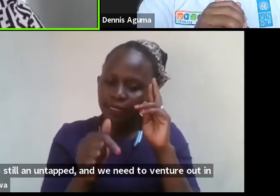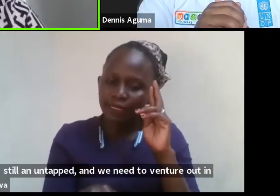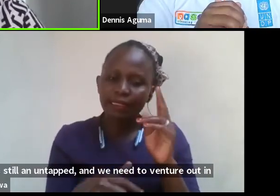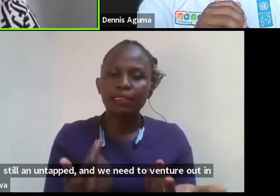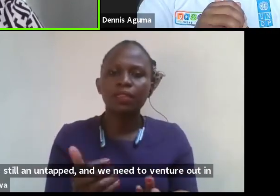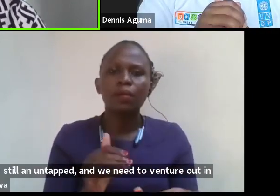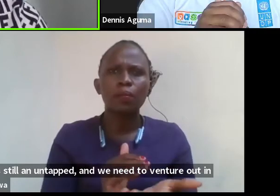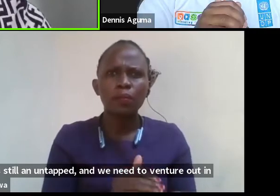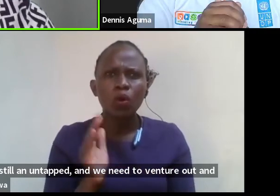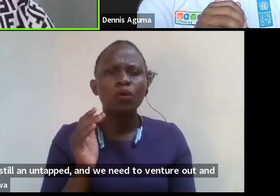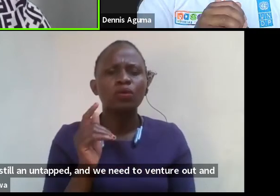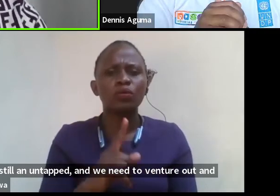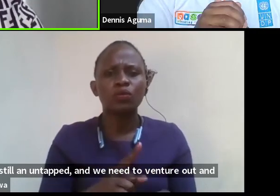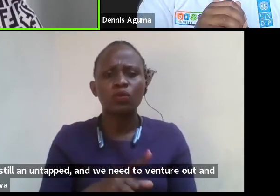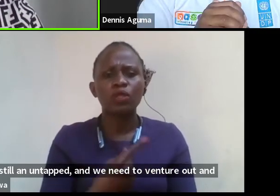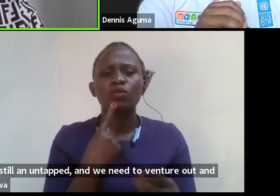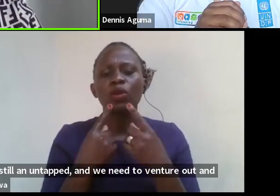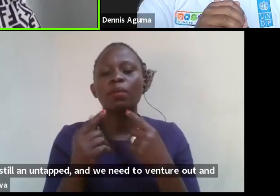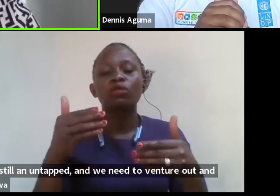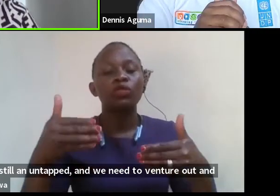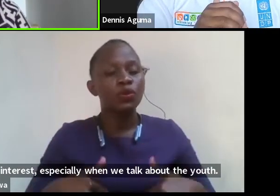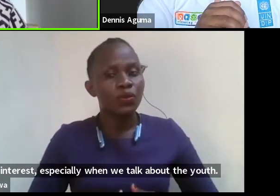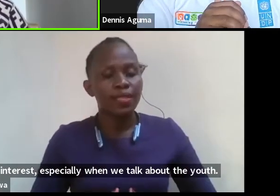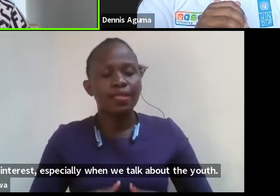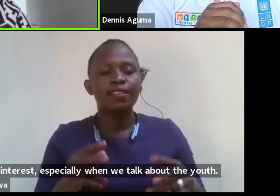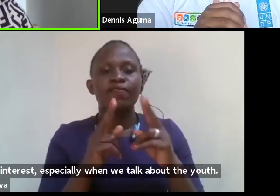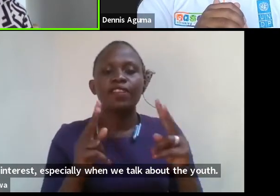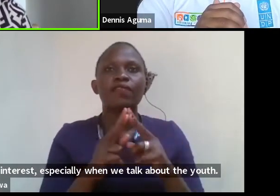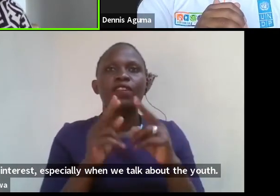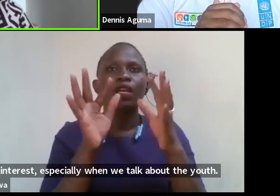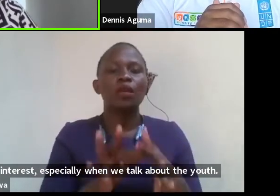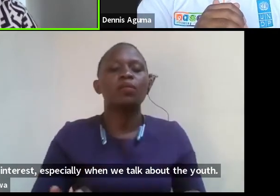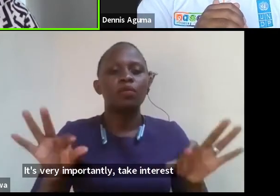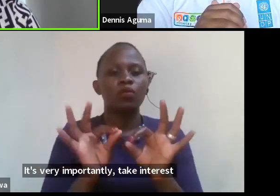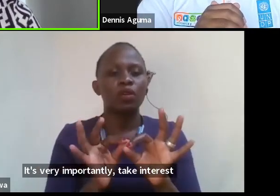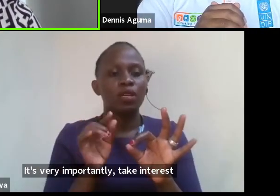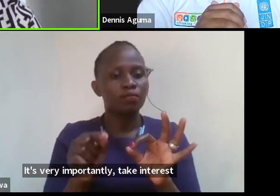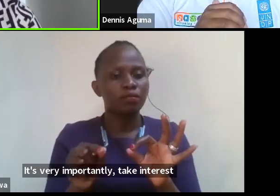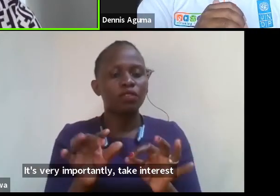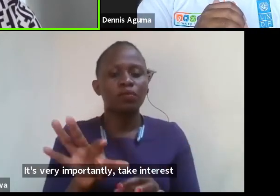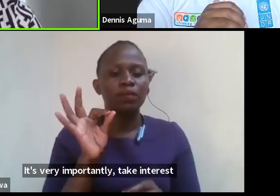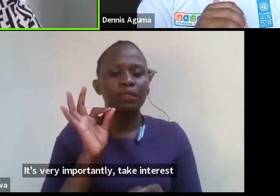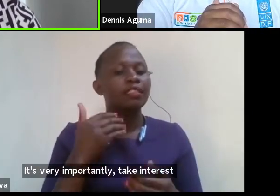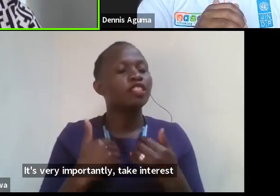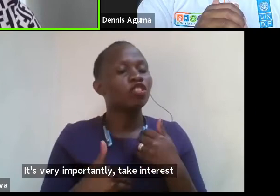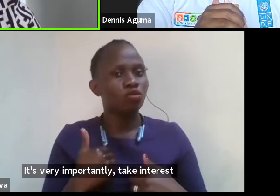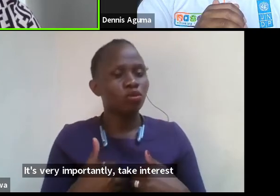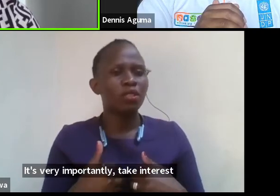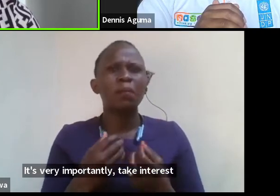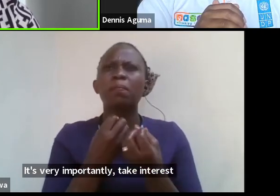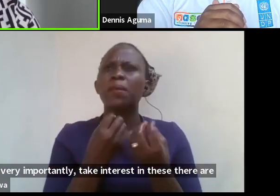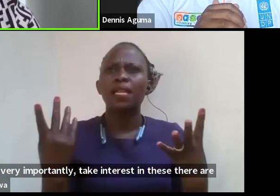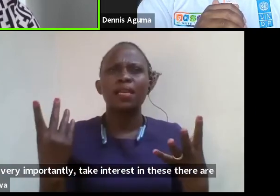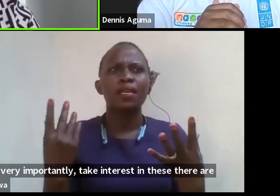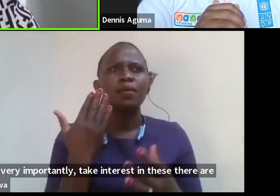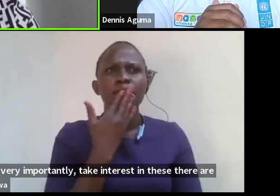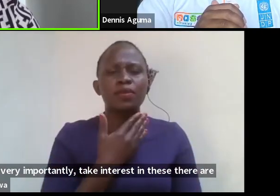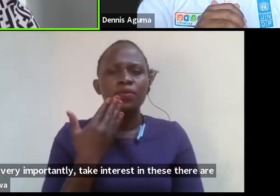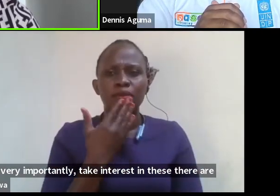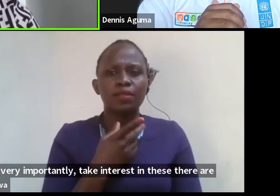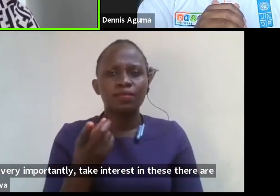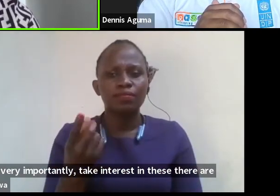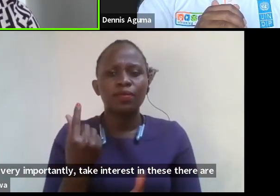especially when we talk about the youth. It's very important they take interest in this. There are so many minerals around Uganda